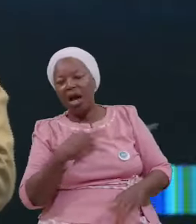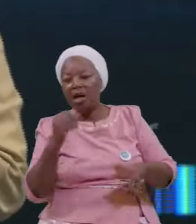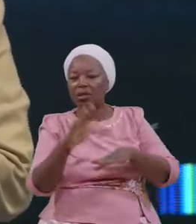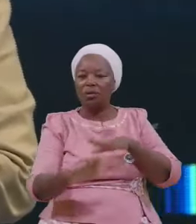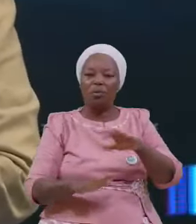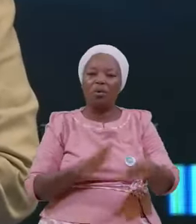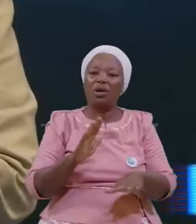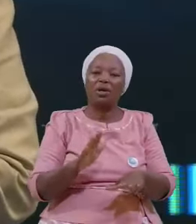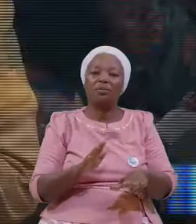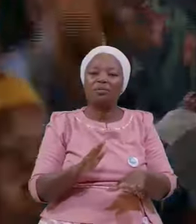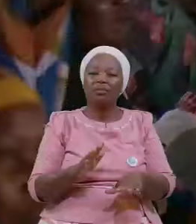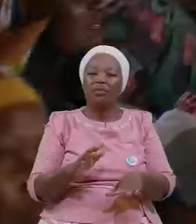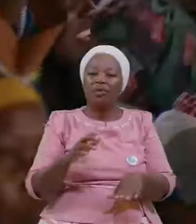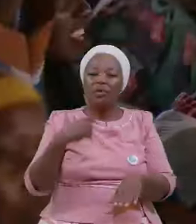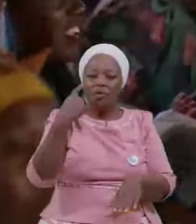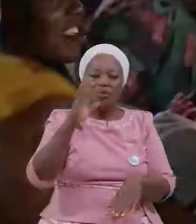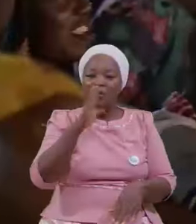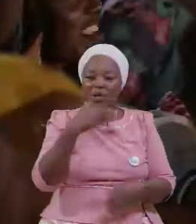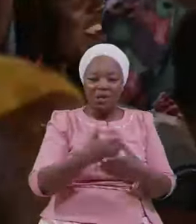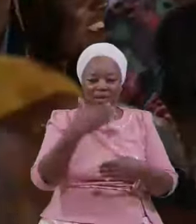Who will be the next?